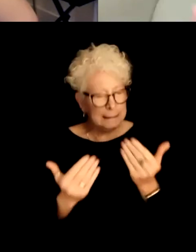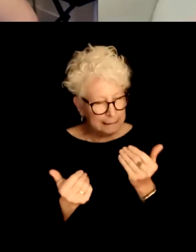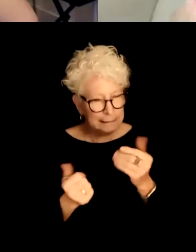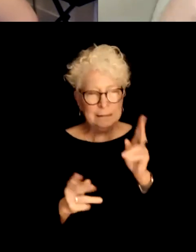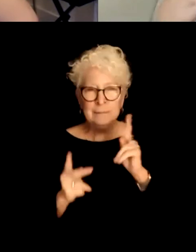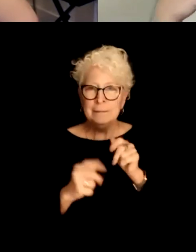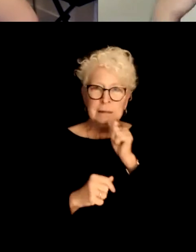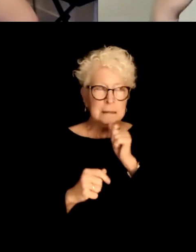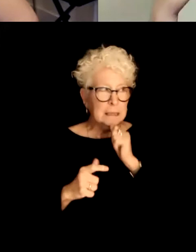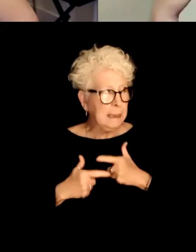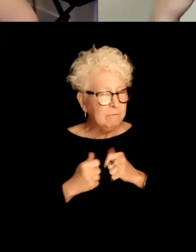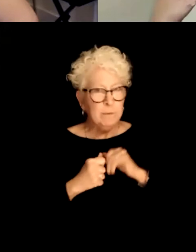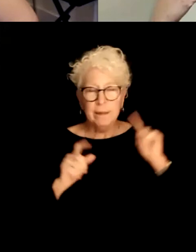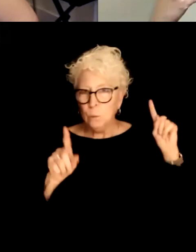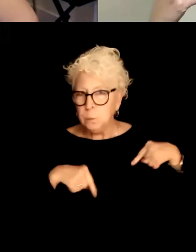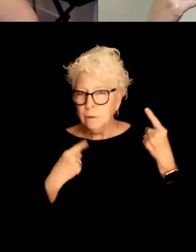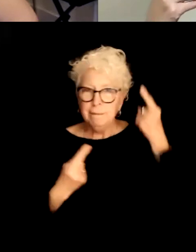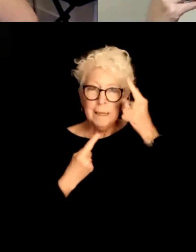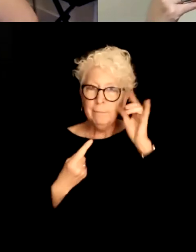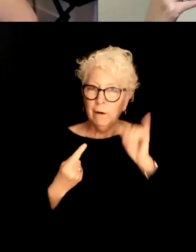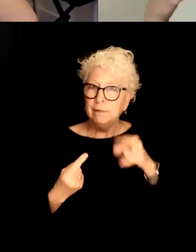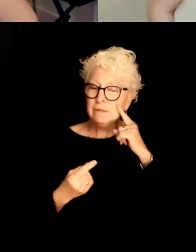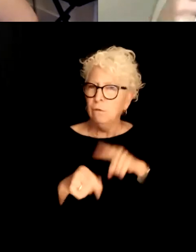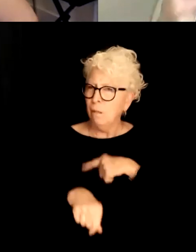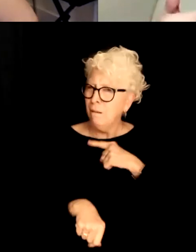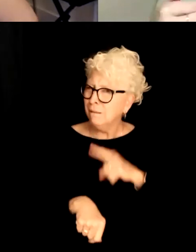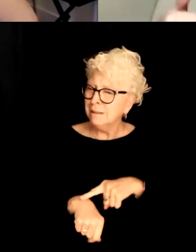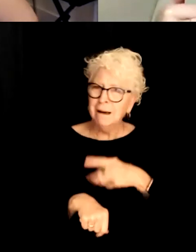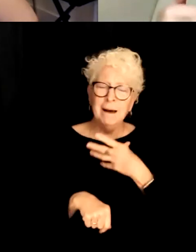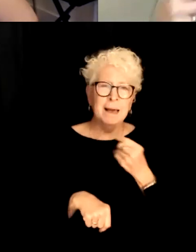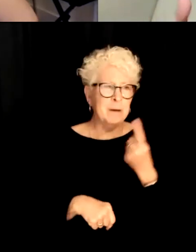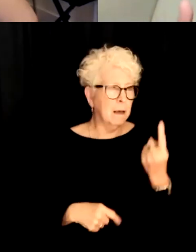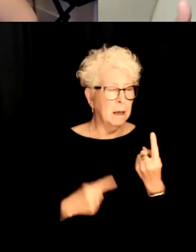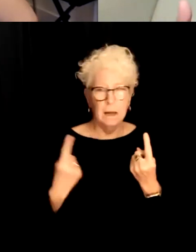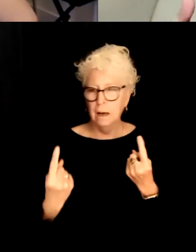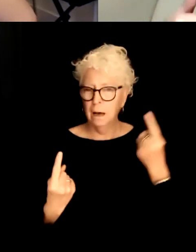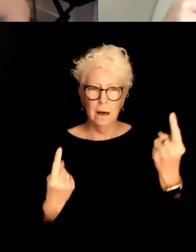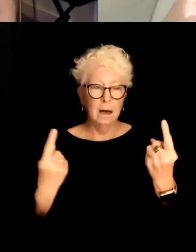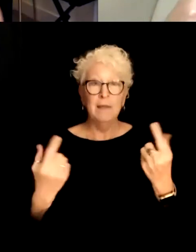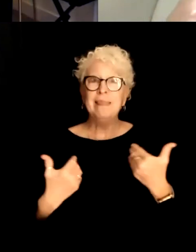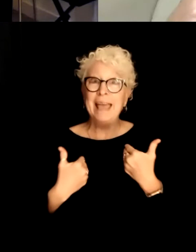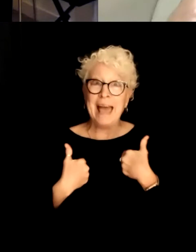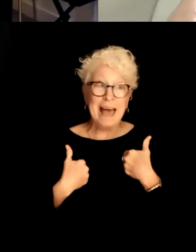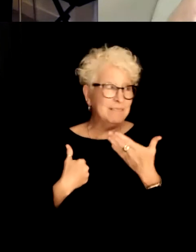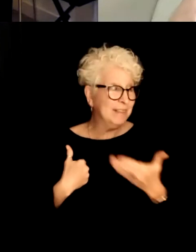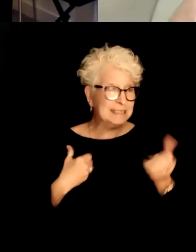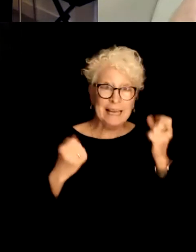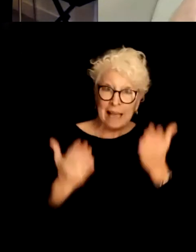this and thinking about this and have tools for this moment. Yeah.